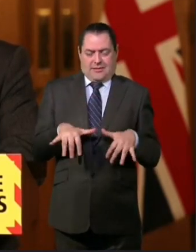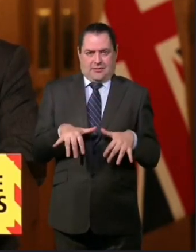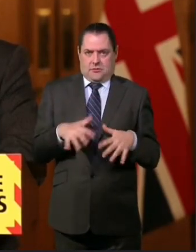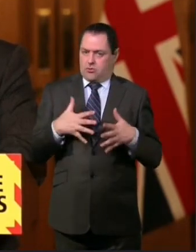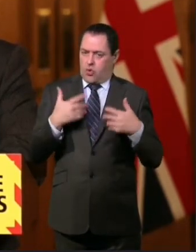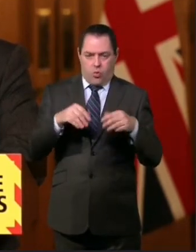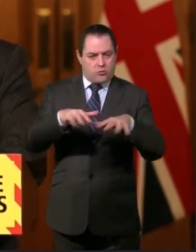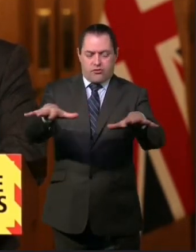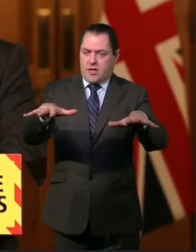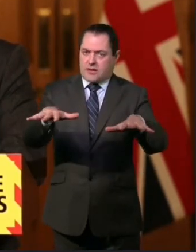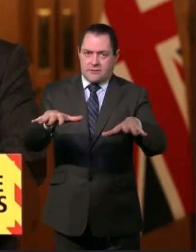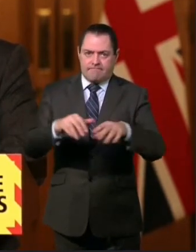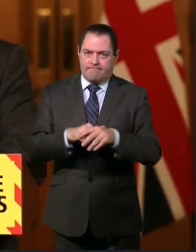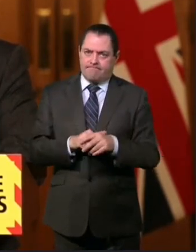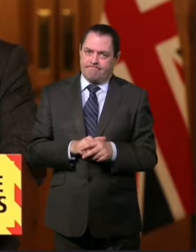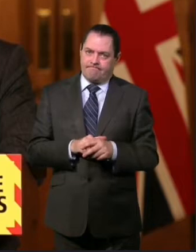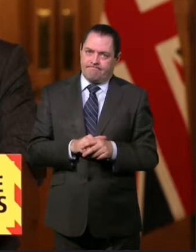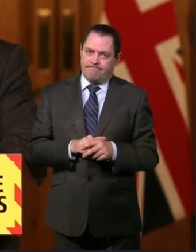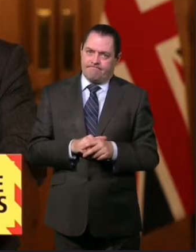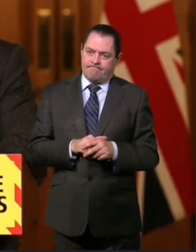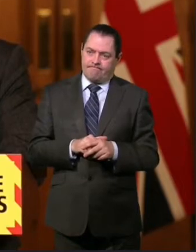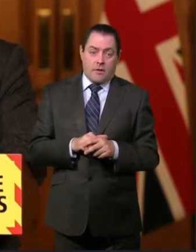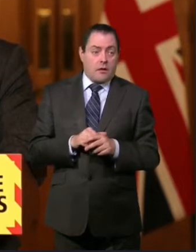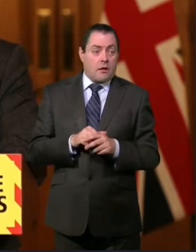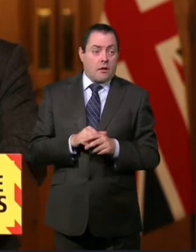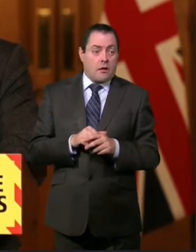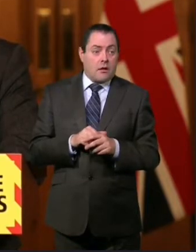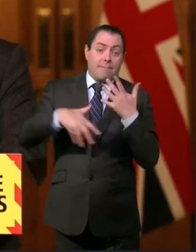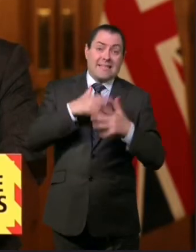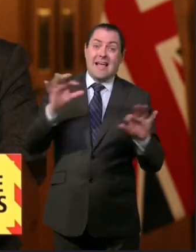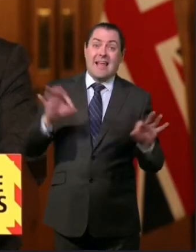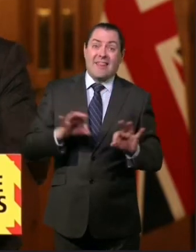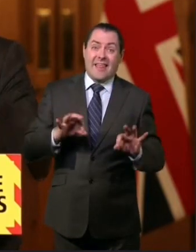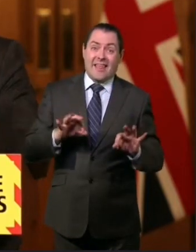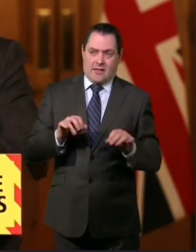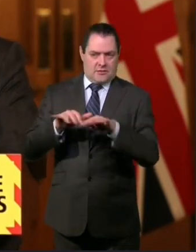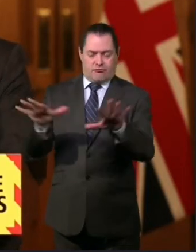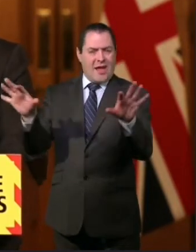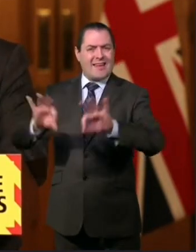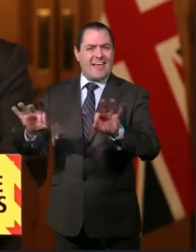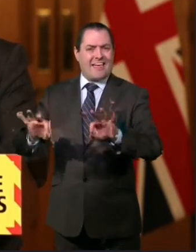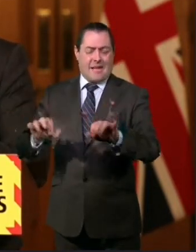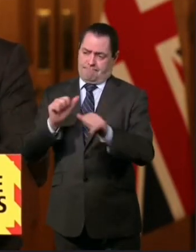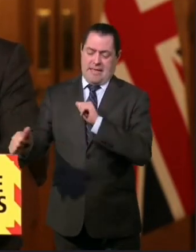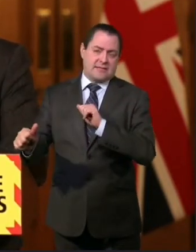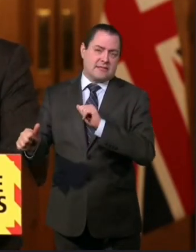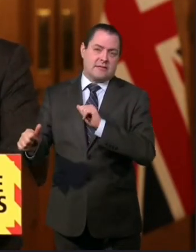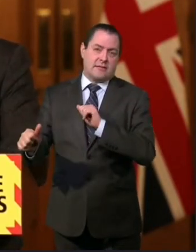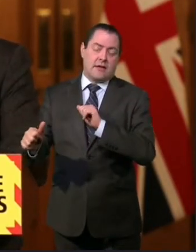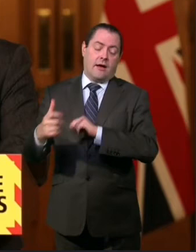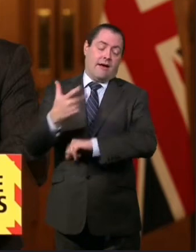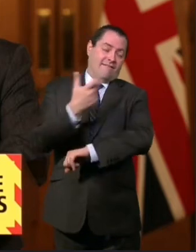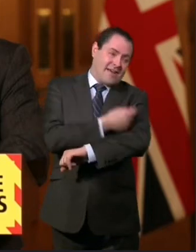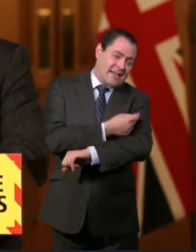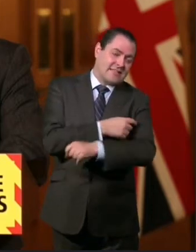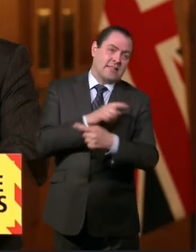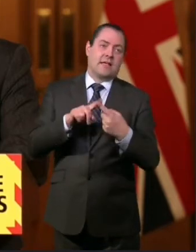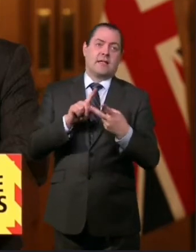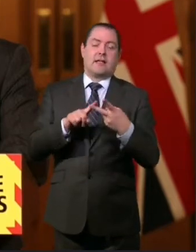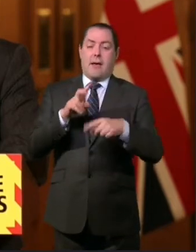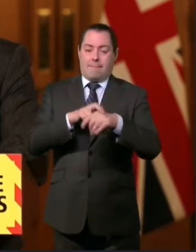more effective in stopping the transmission of this virus than police action or new laws from